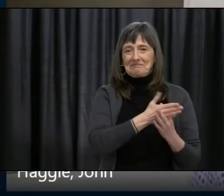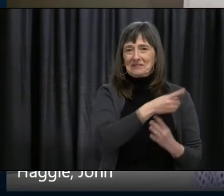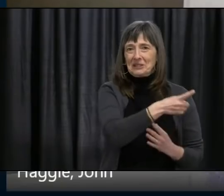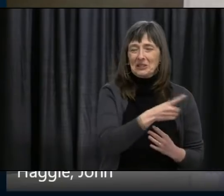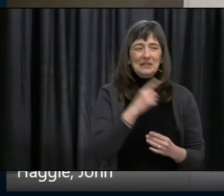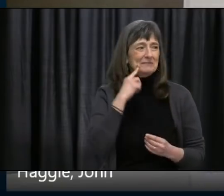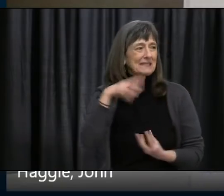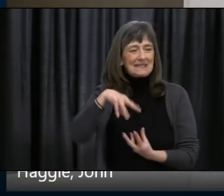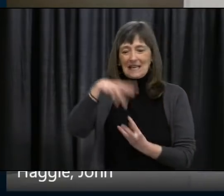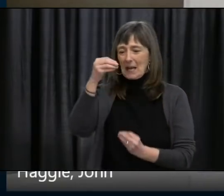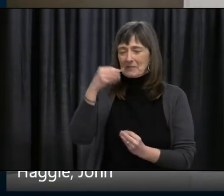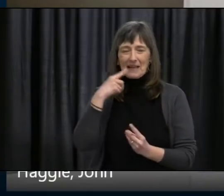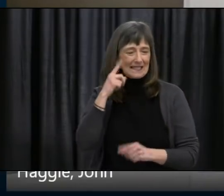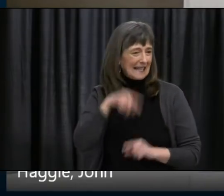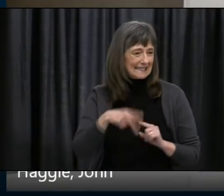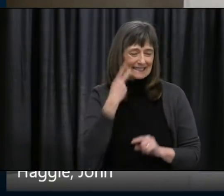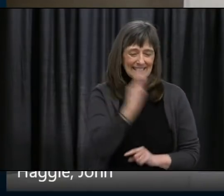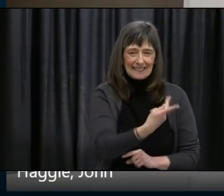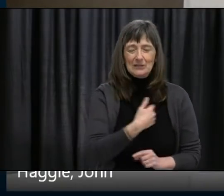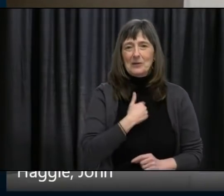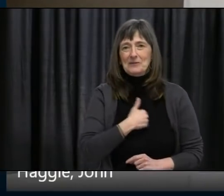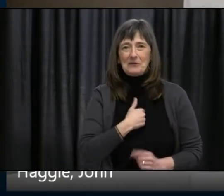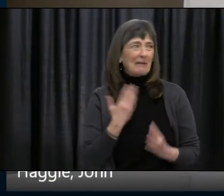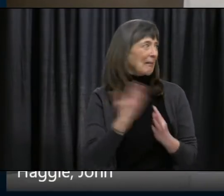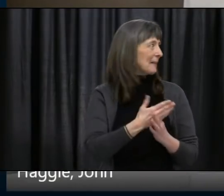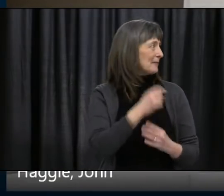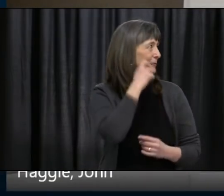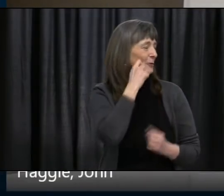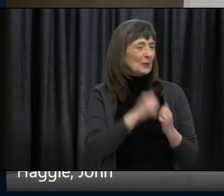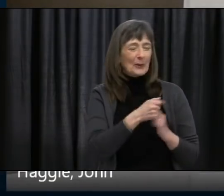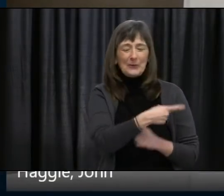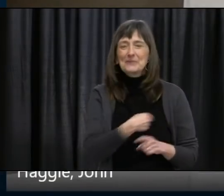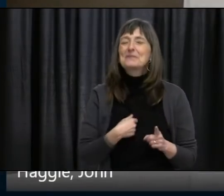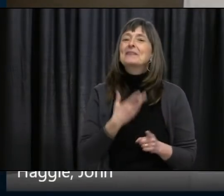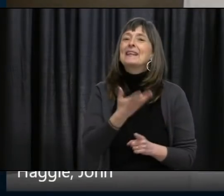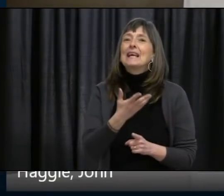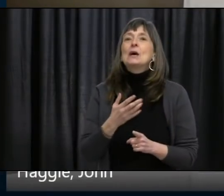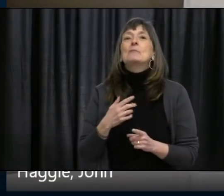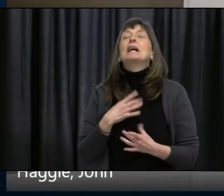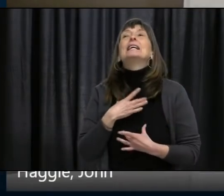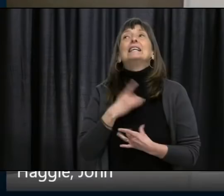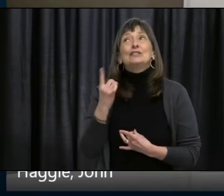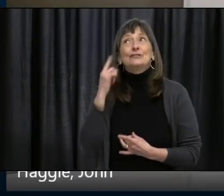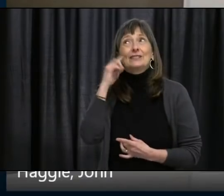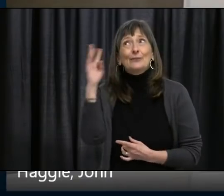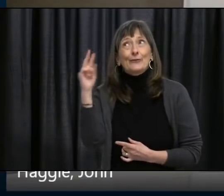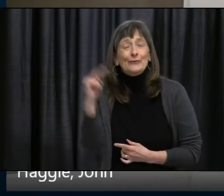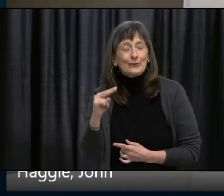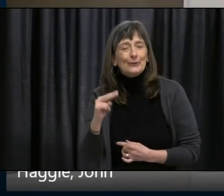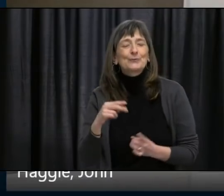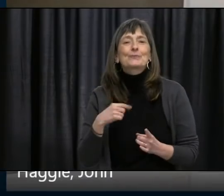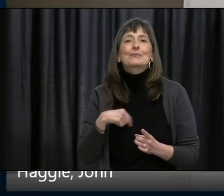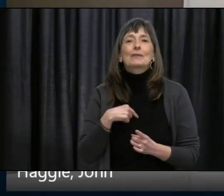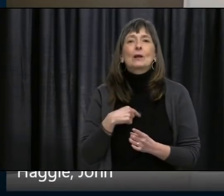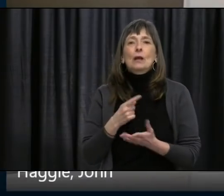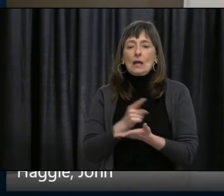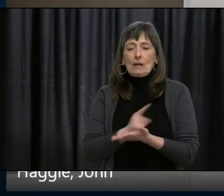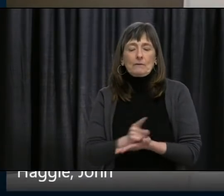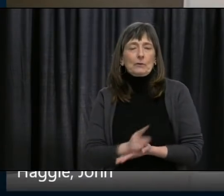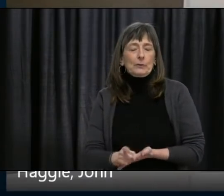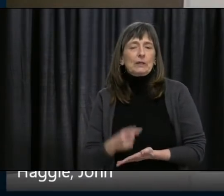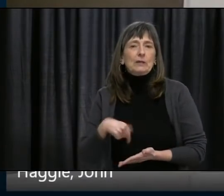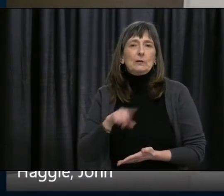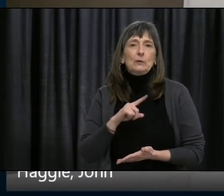Skype technology, so please forgive my manners. It's an interesting observation. We do publish on a weekly basis